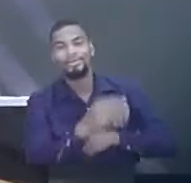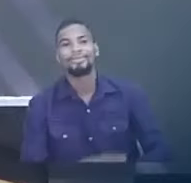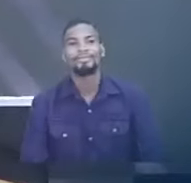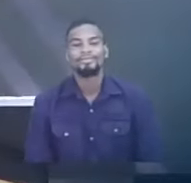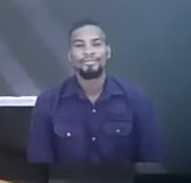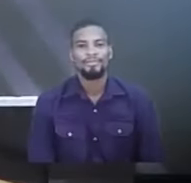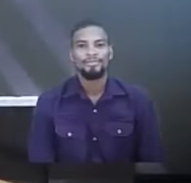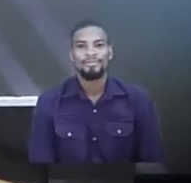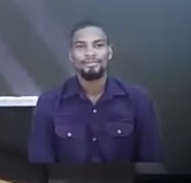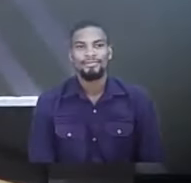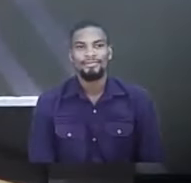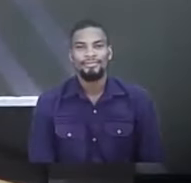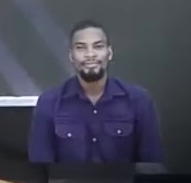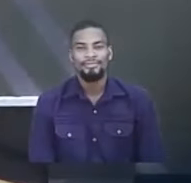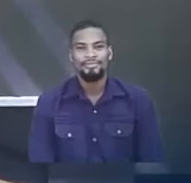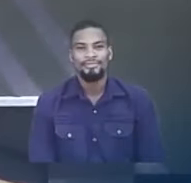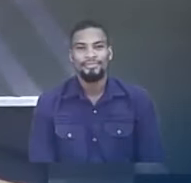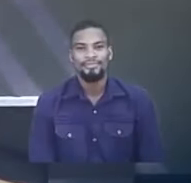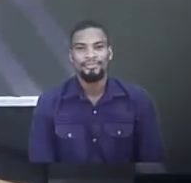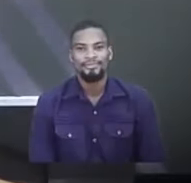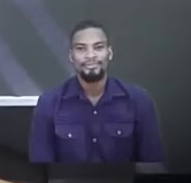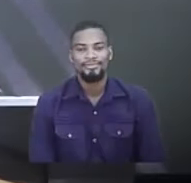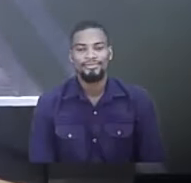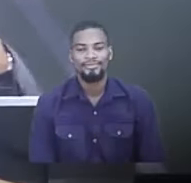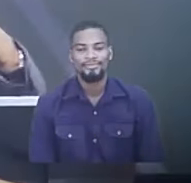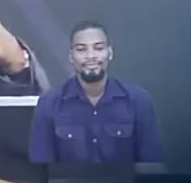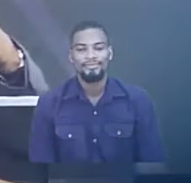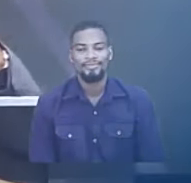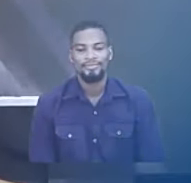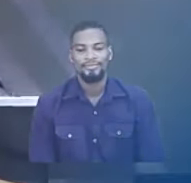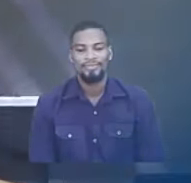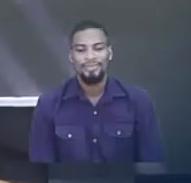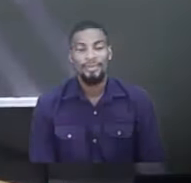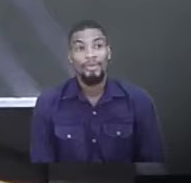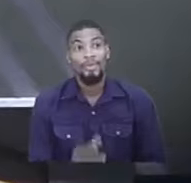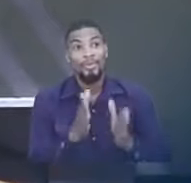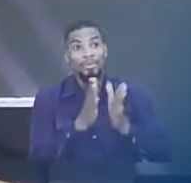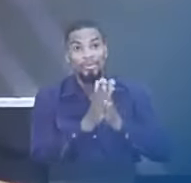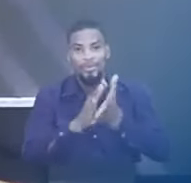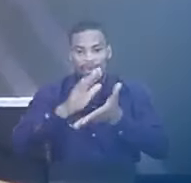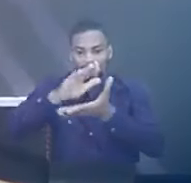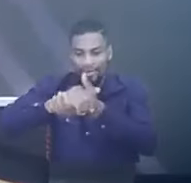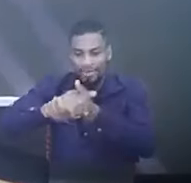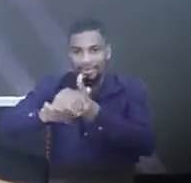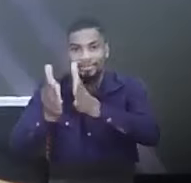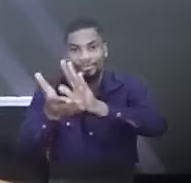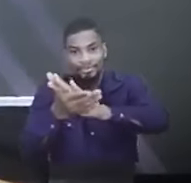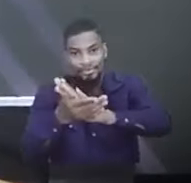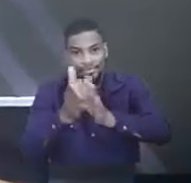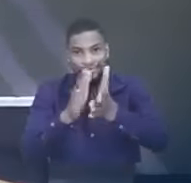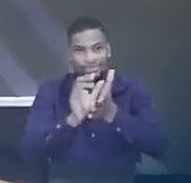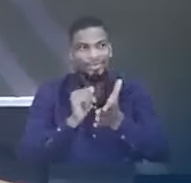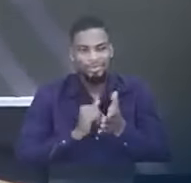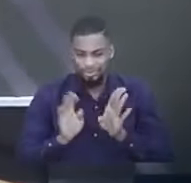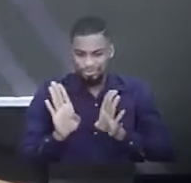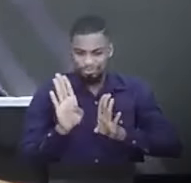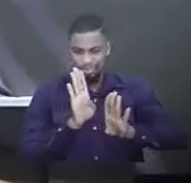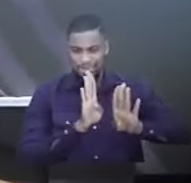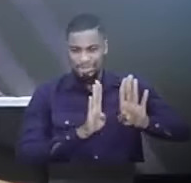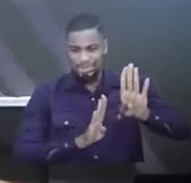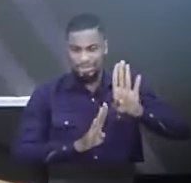God. And then when we are praying and we hold our hands, don't let us behave as if we are